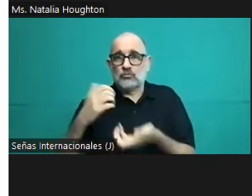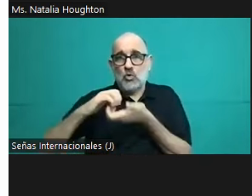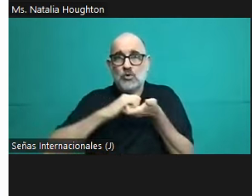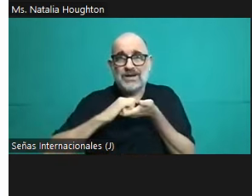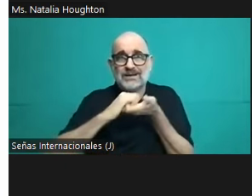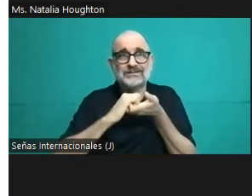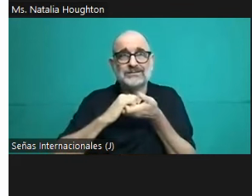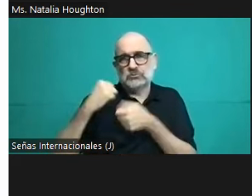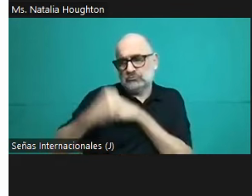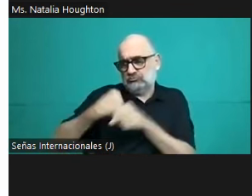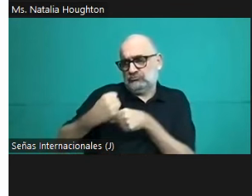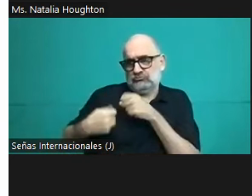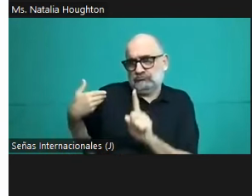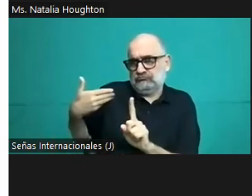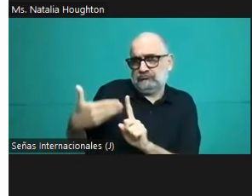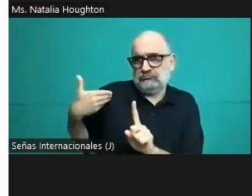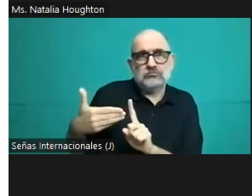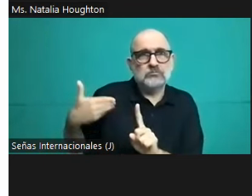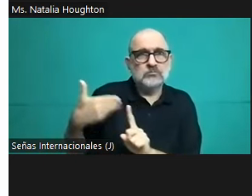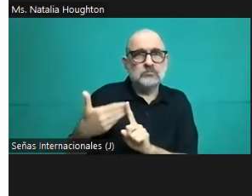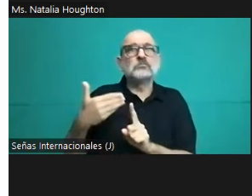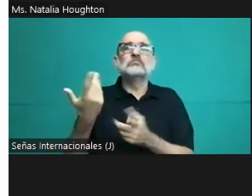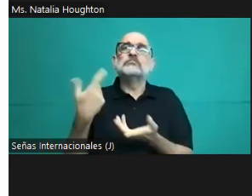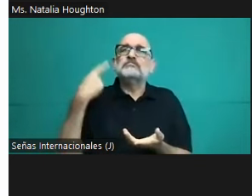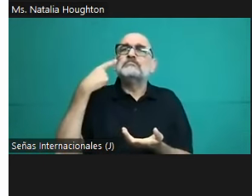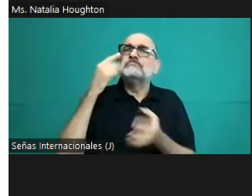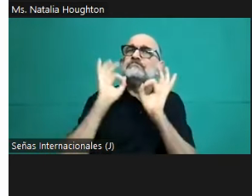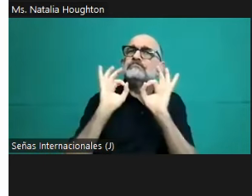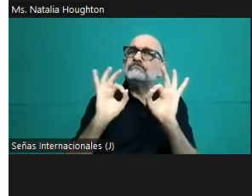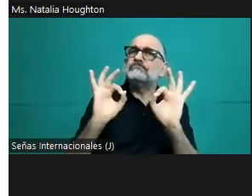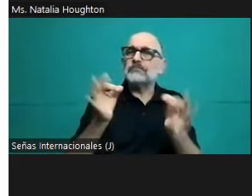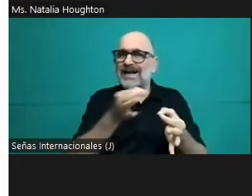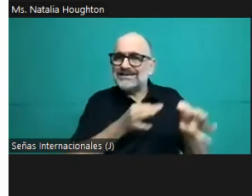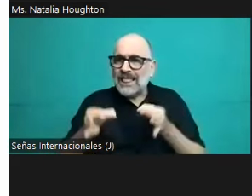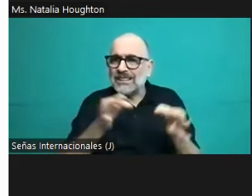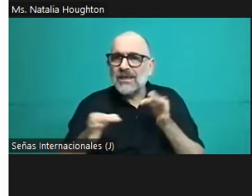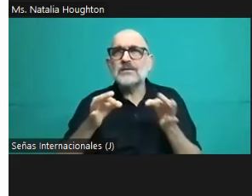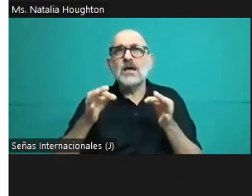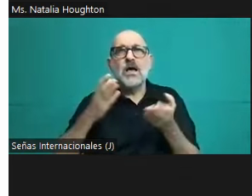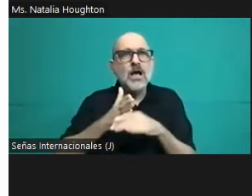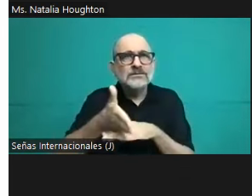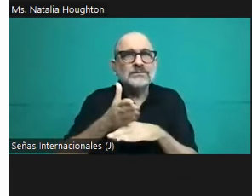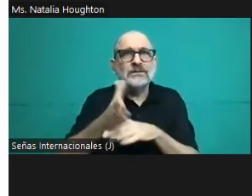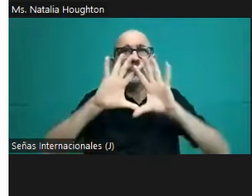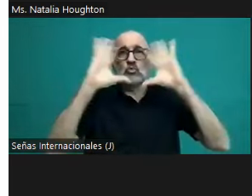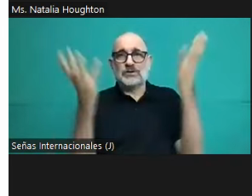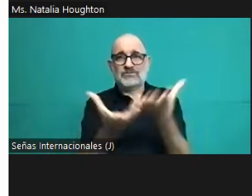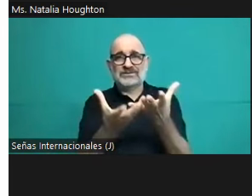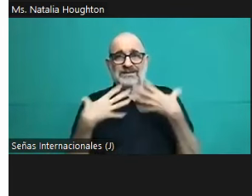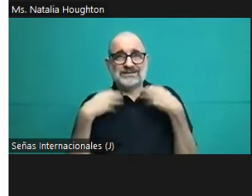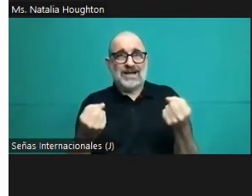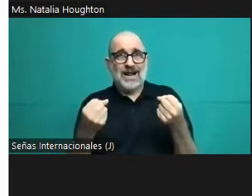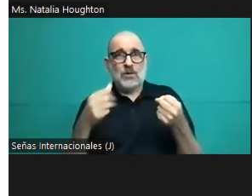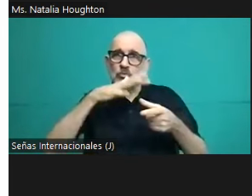universal access strategy, the strategy for universal access to healthcare and universal healthcare coverage by